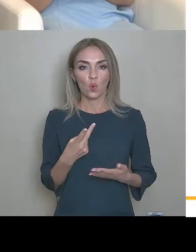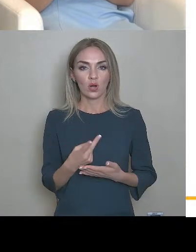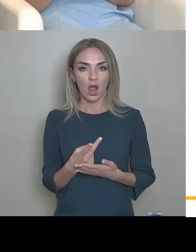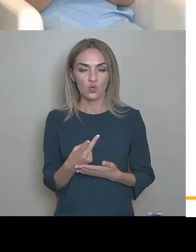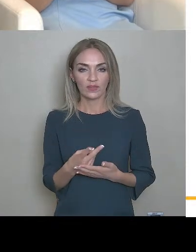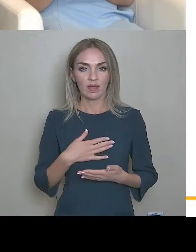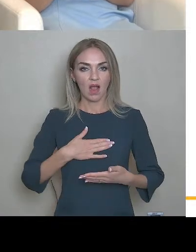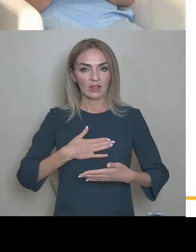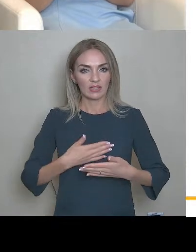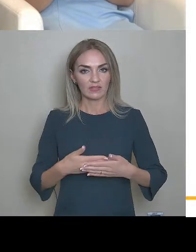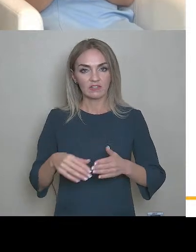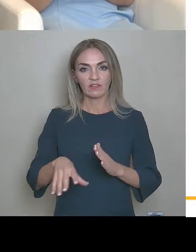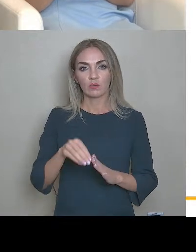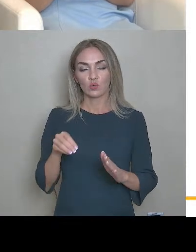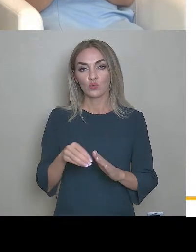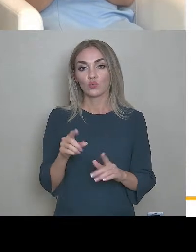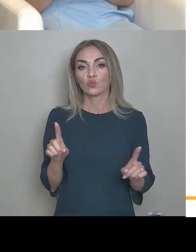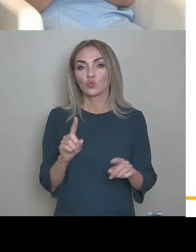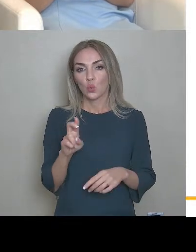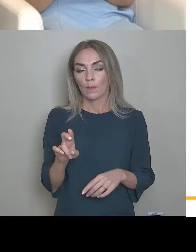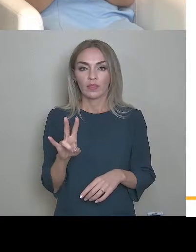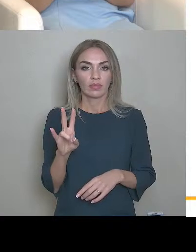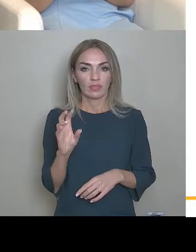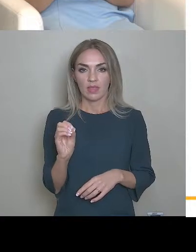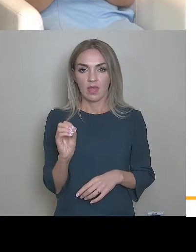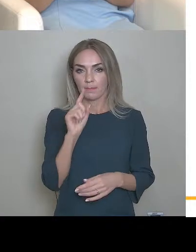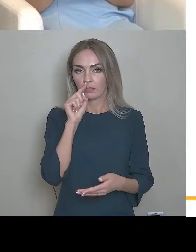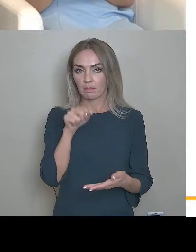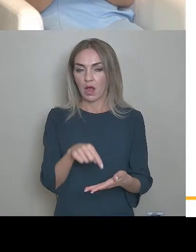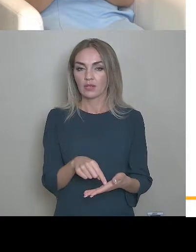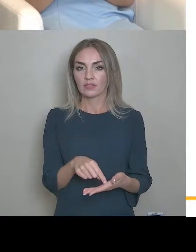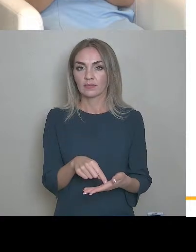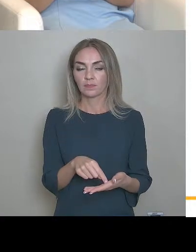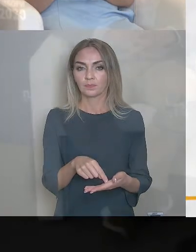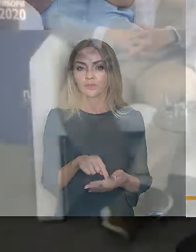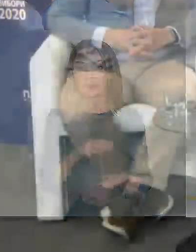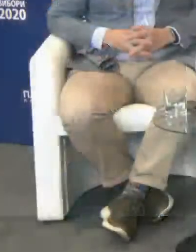one of the reasons for that is the party should show that they are